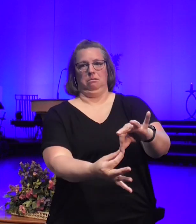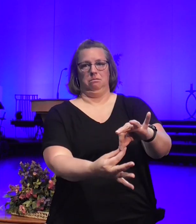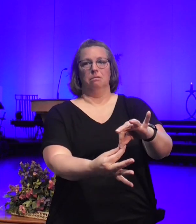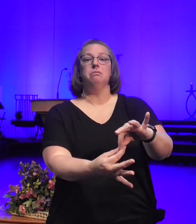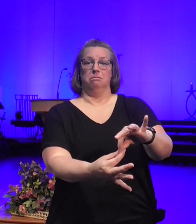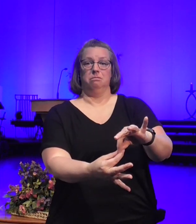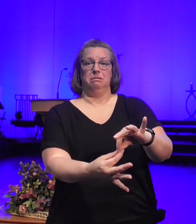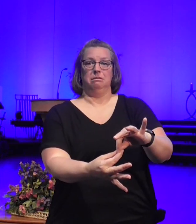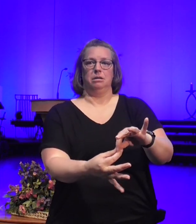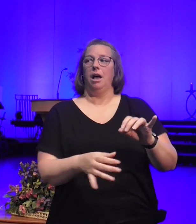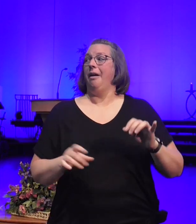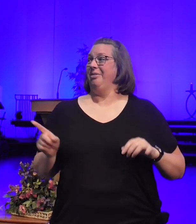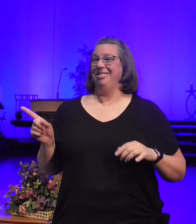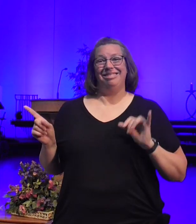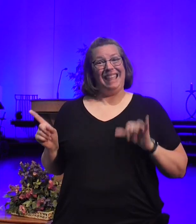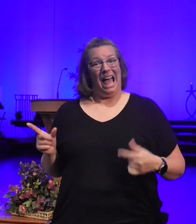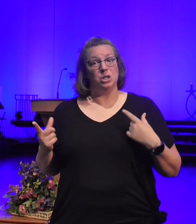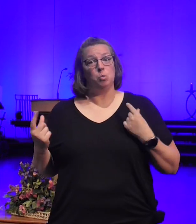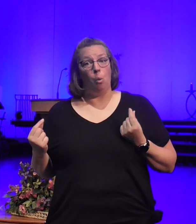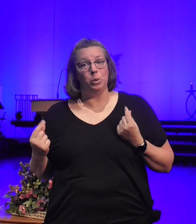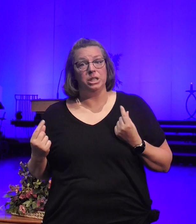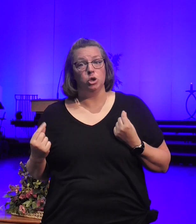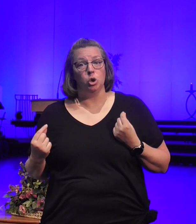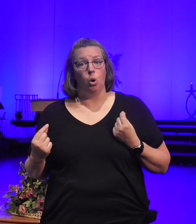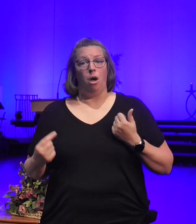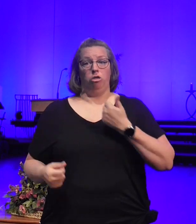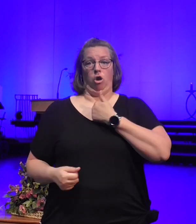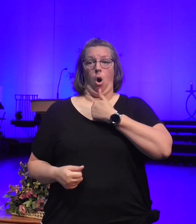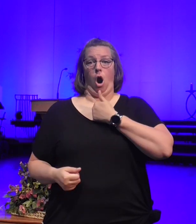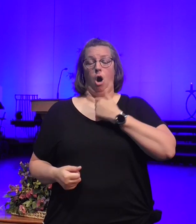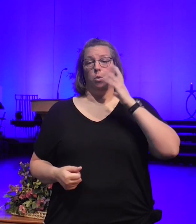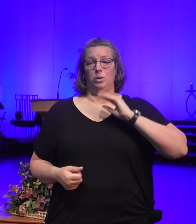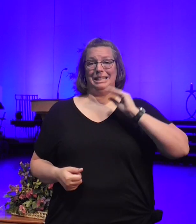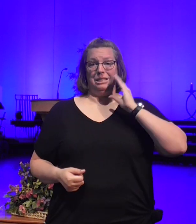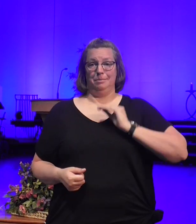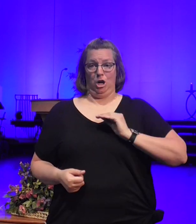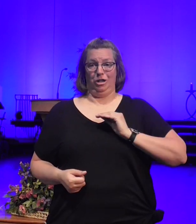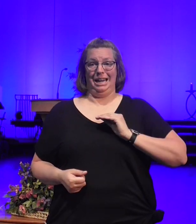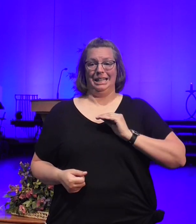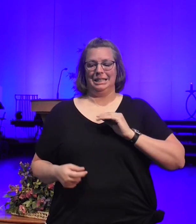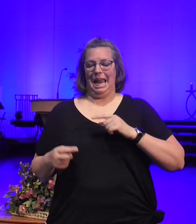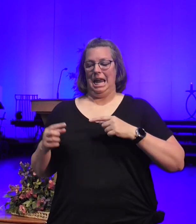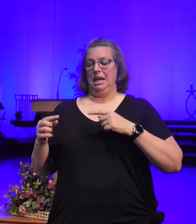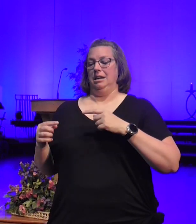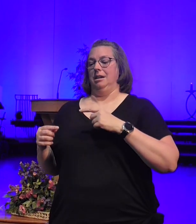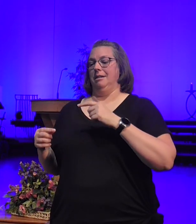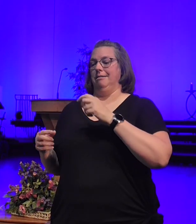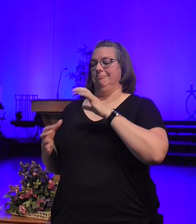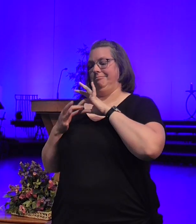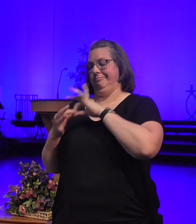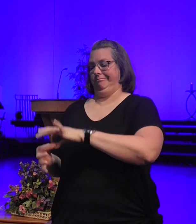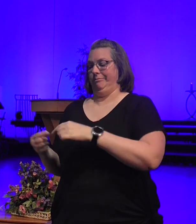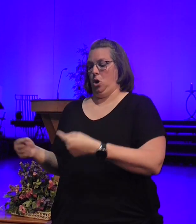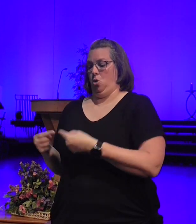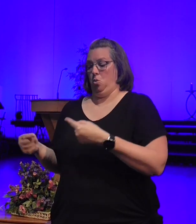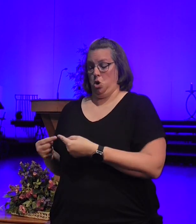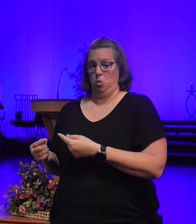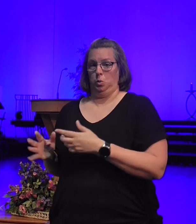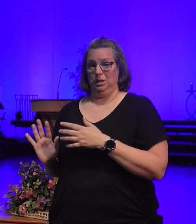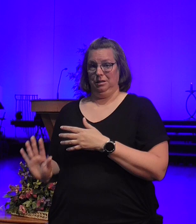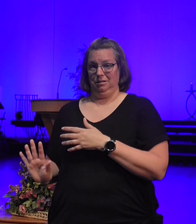do. Through our own experience in woundology, we other ourselves. And then we get about othering other